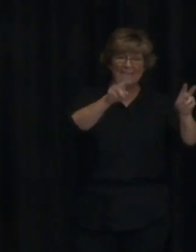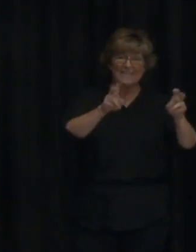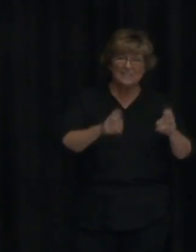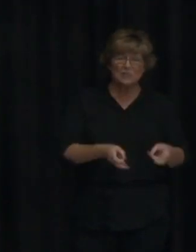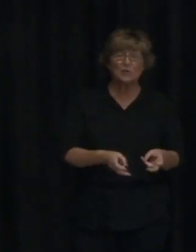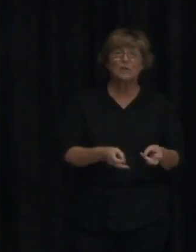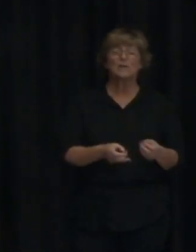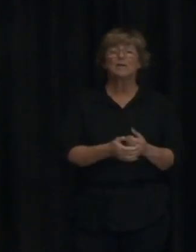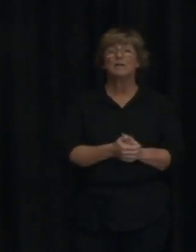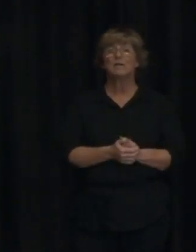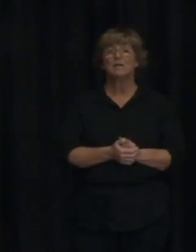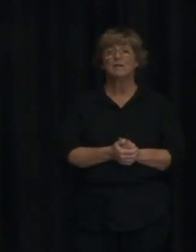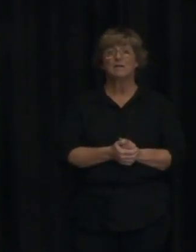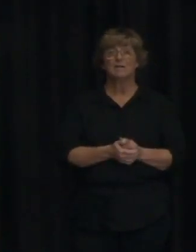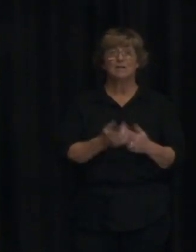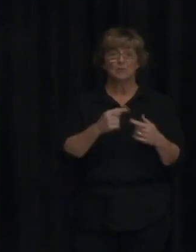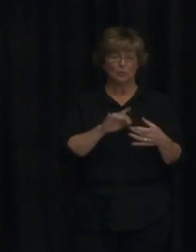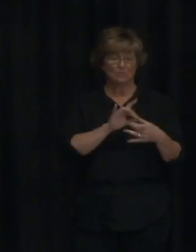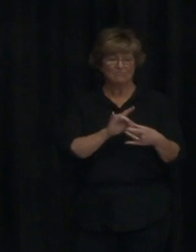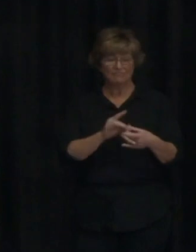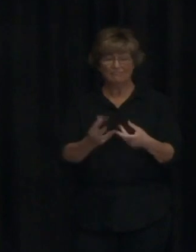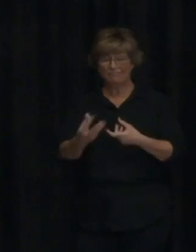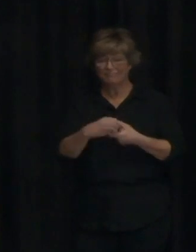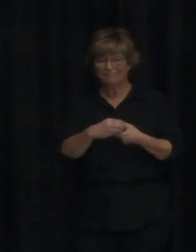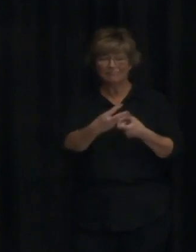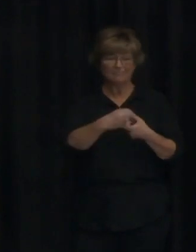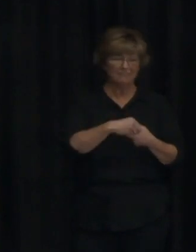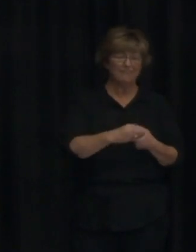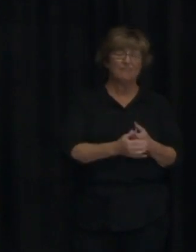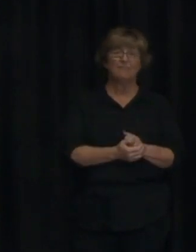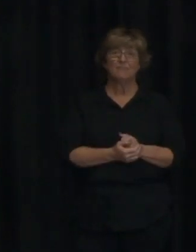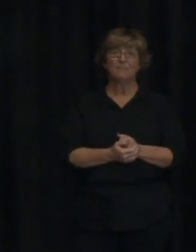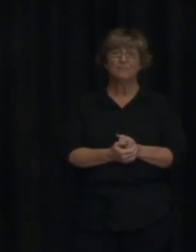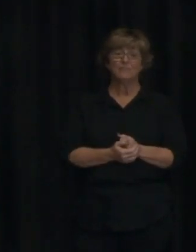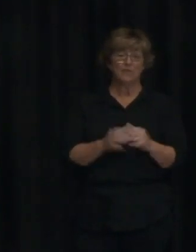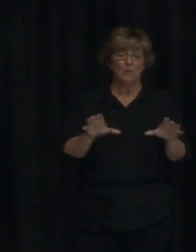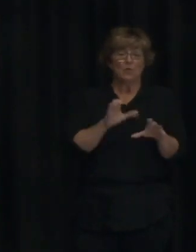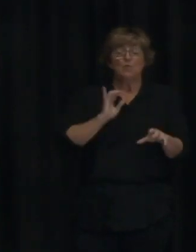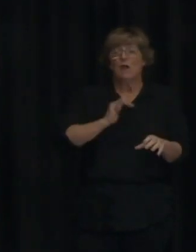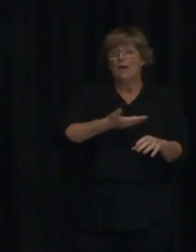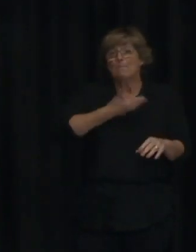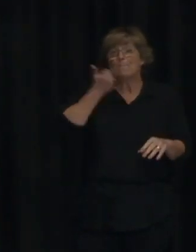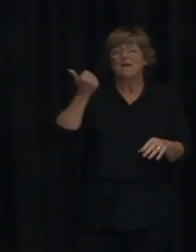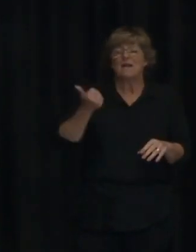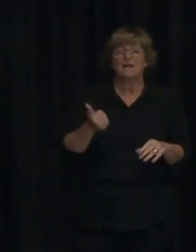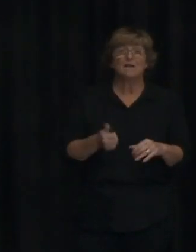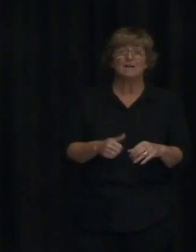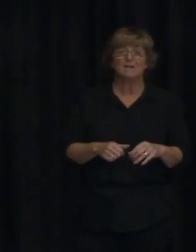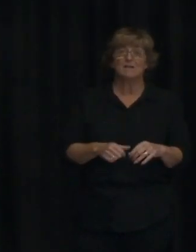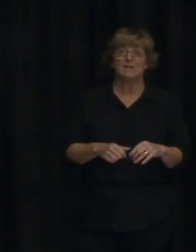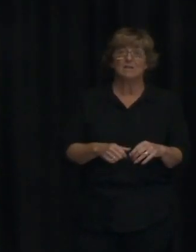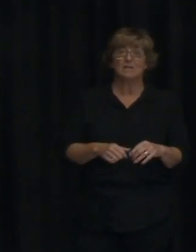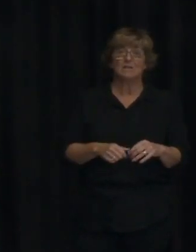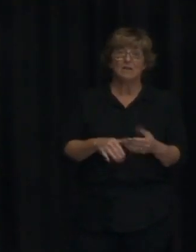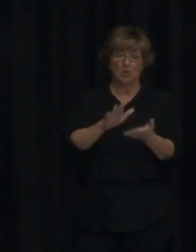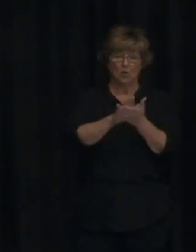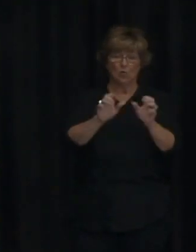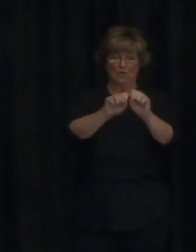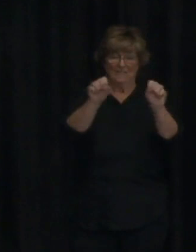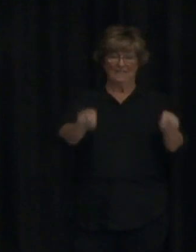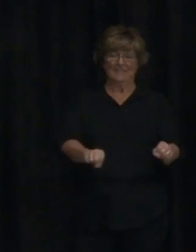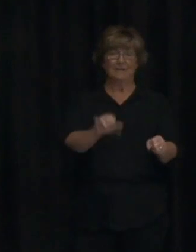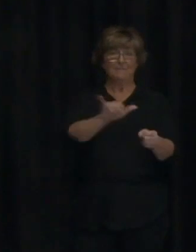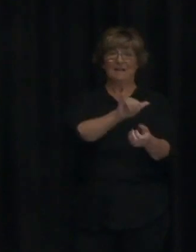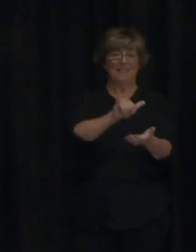to their doorstep trying to incorporate those issues. So we tried our best. Look, there's no other school system like this in